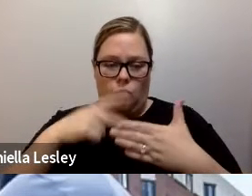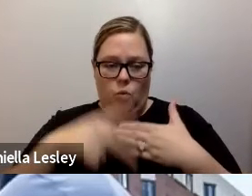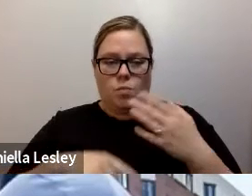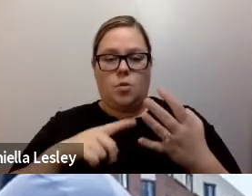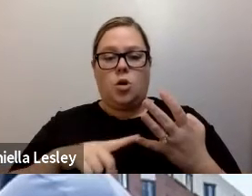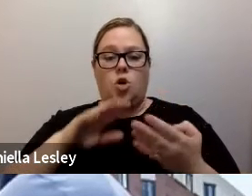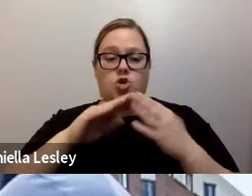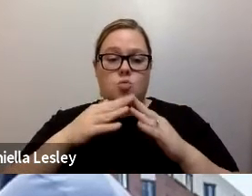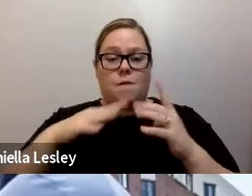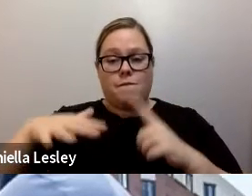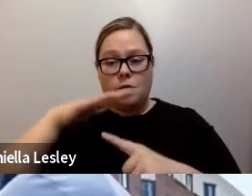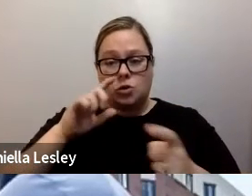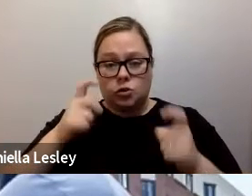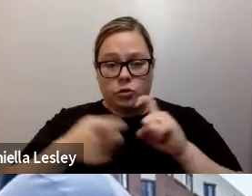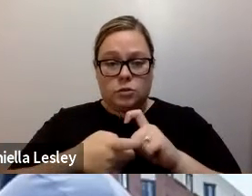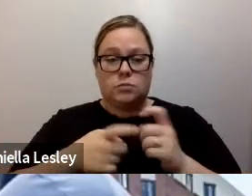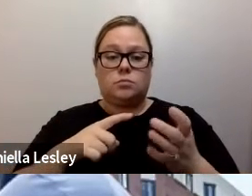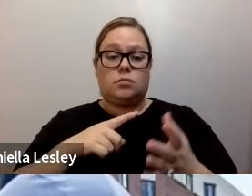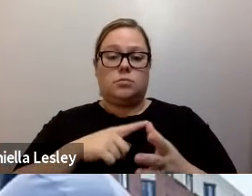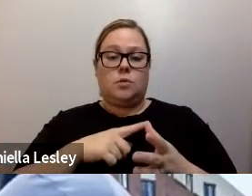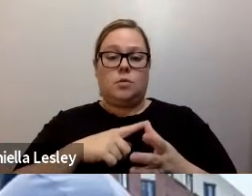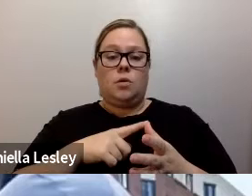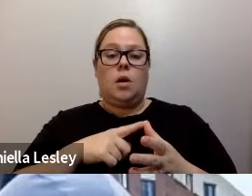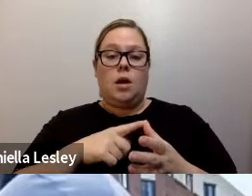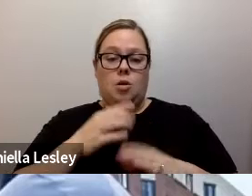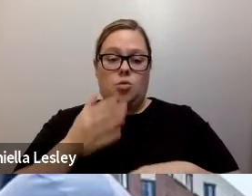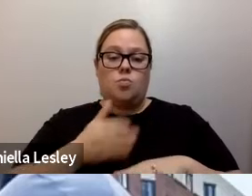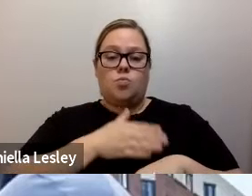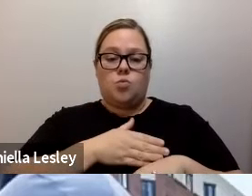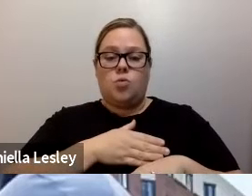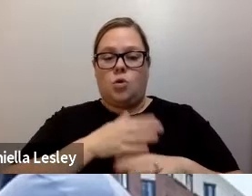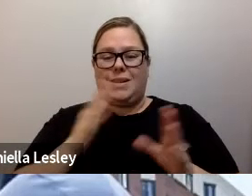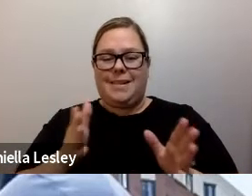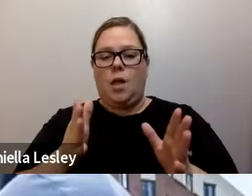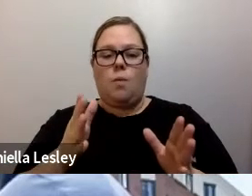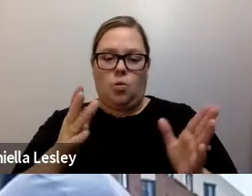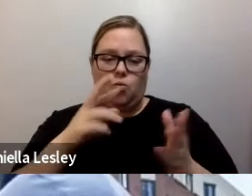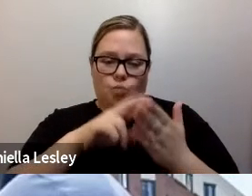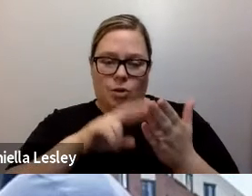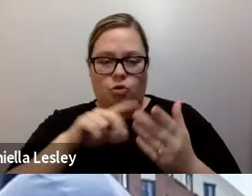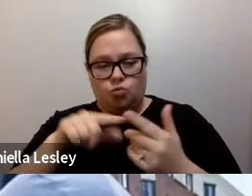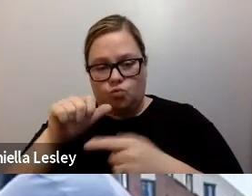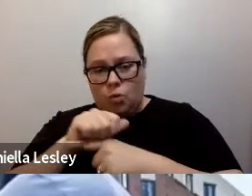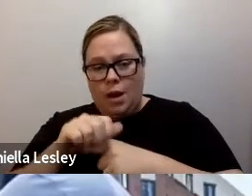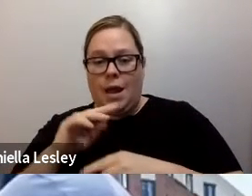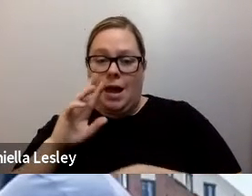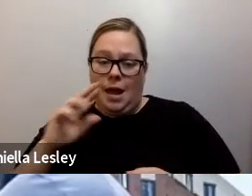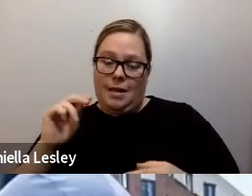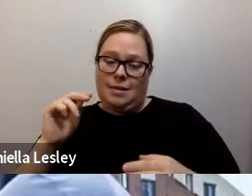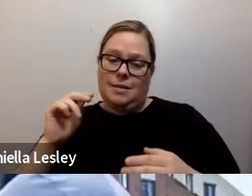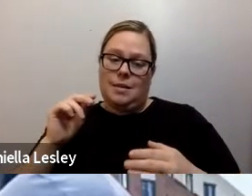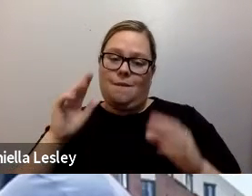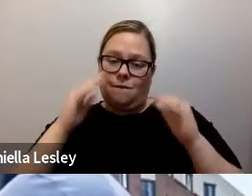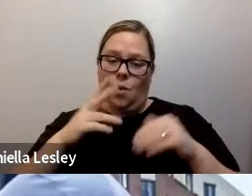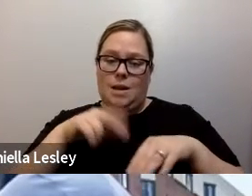changes, accelerating research to practice, which is kind of our role here with RECTech, and then focusing national attention on